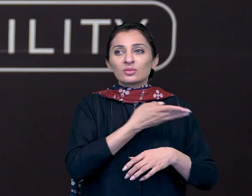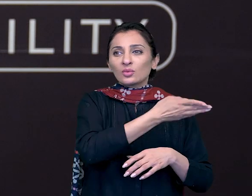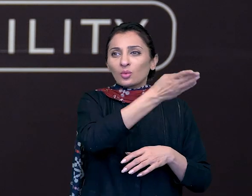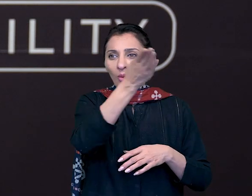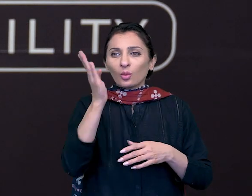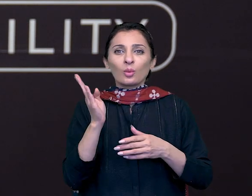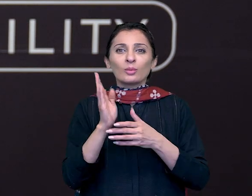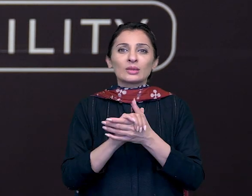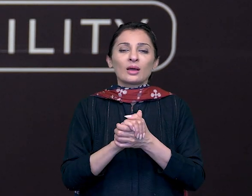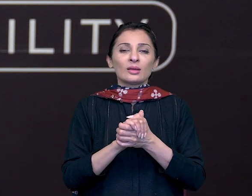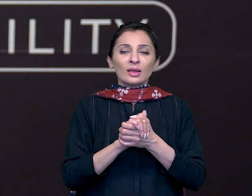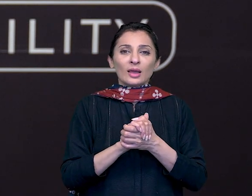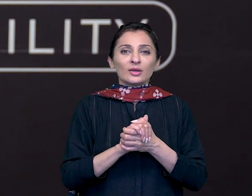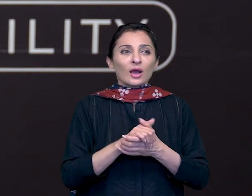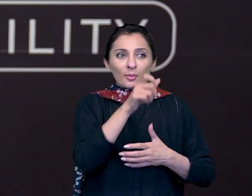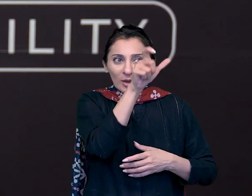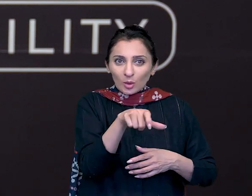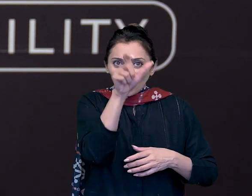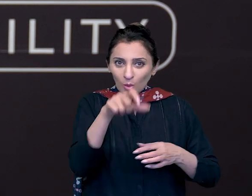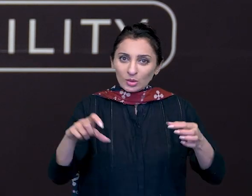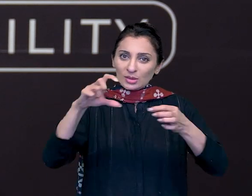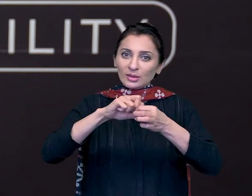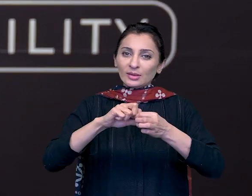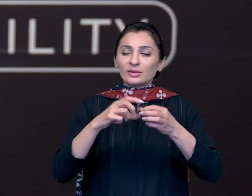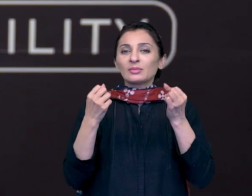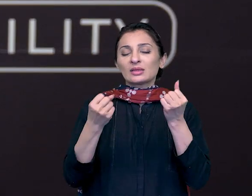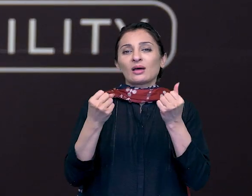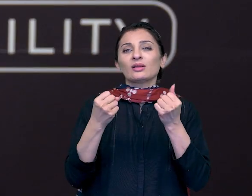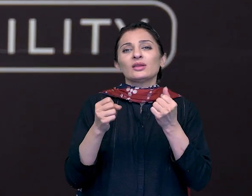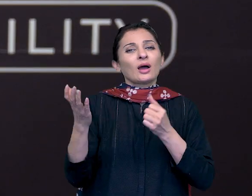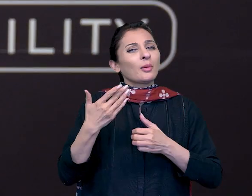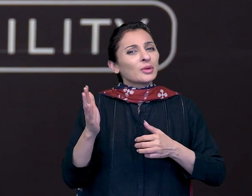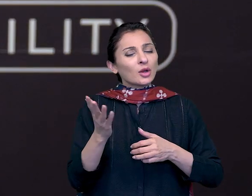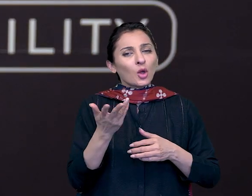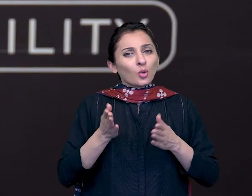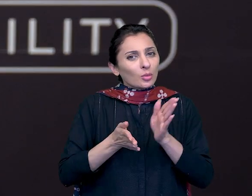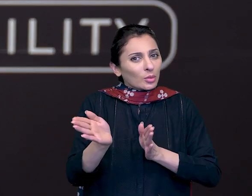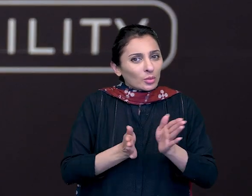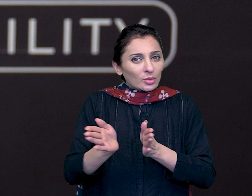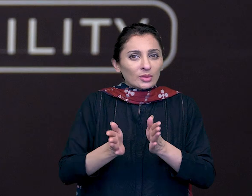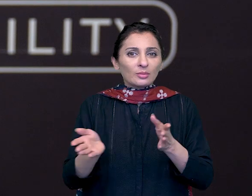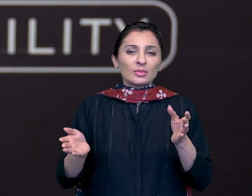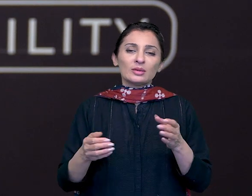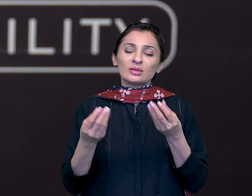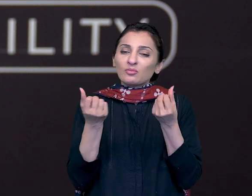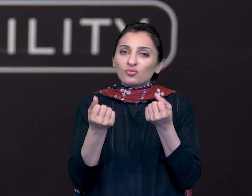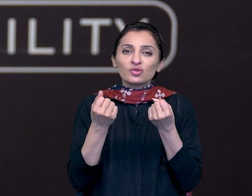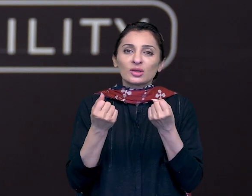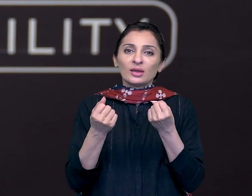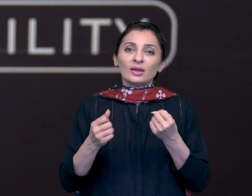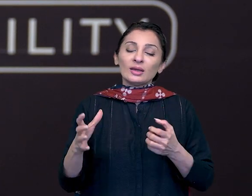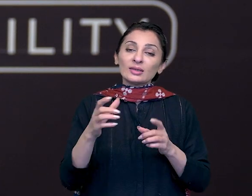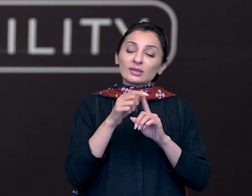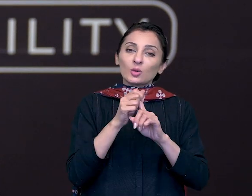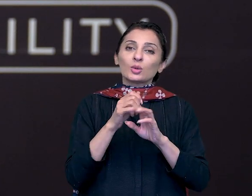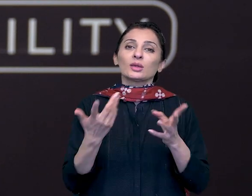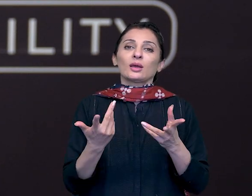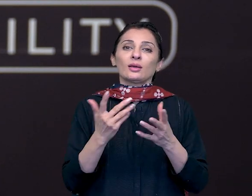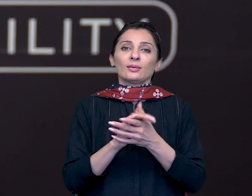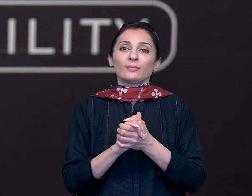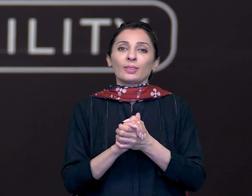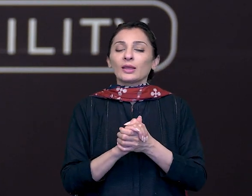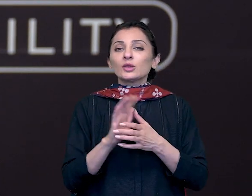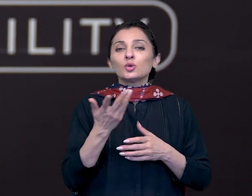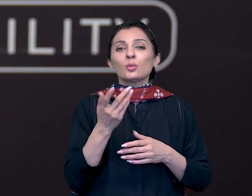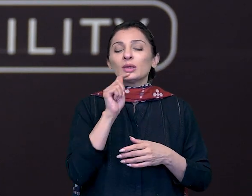to engage with society, with politics, and also with the world around them. It's very important that